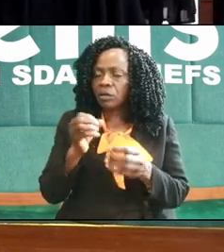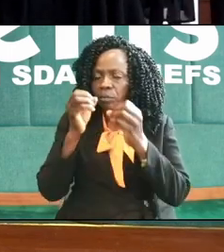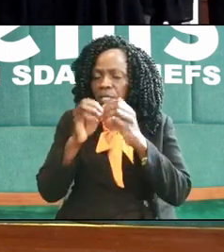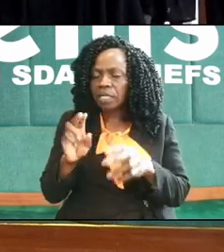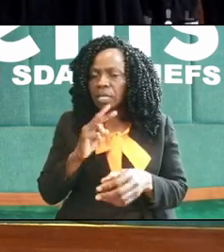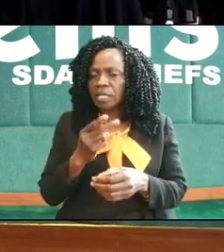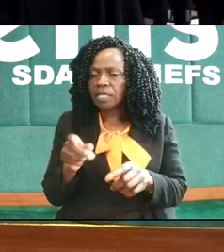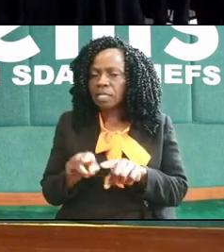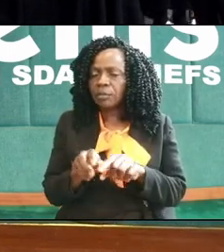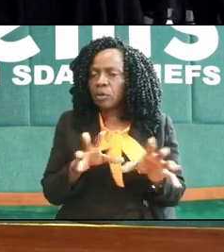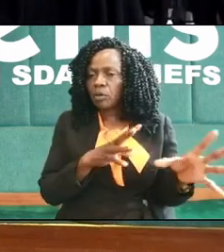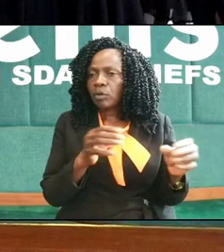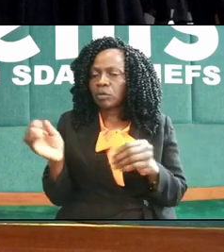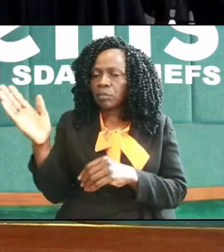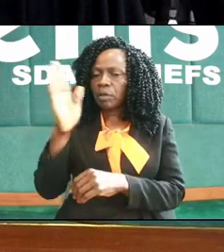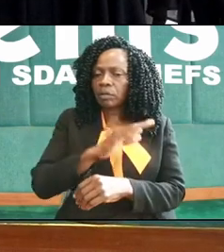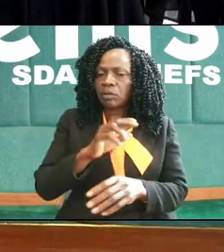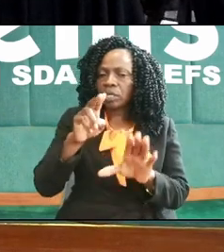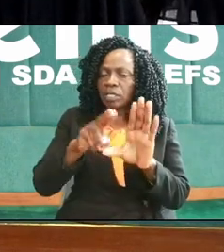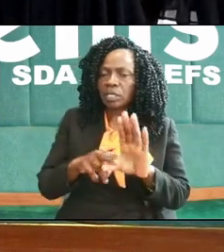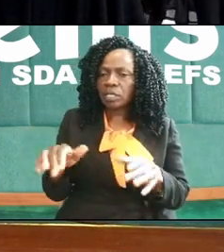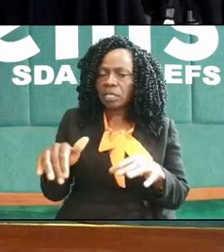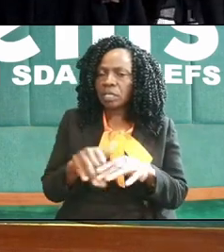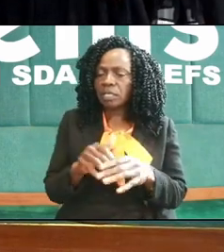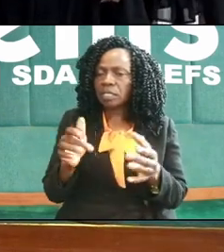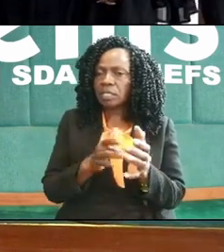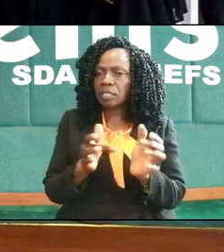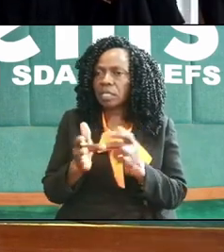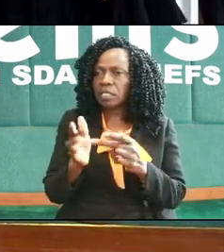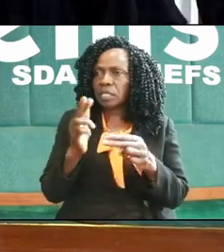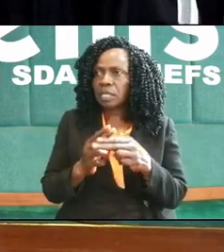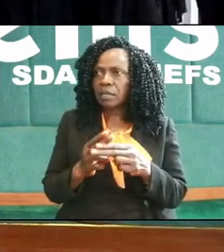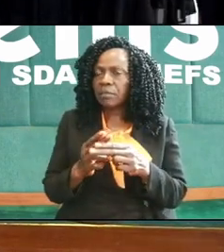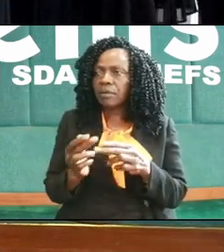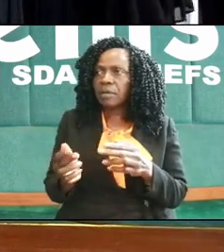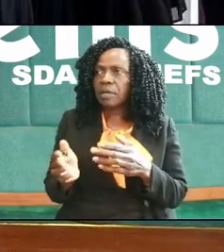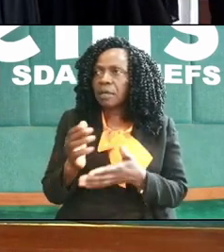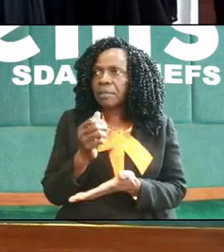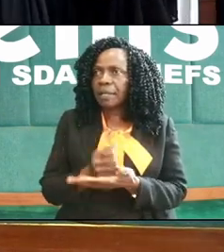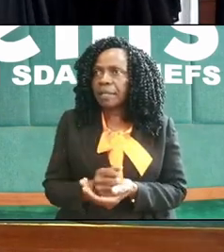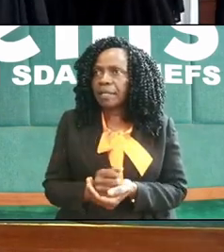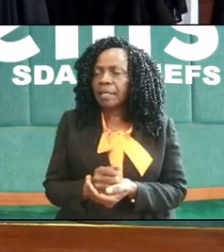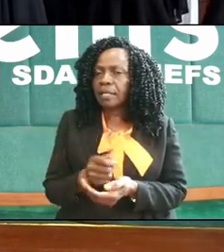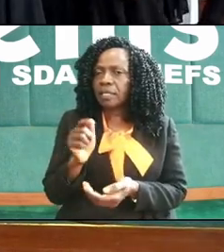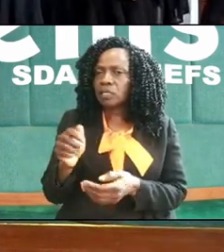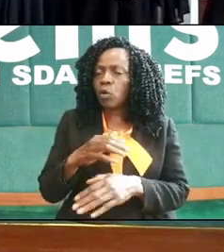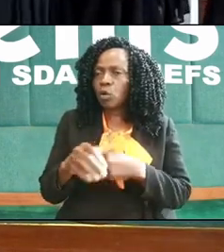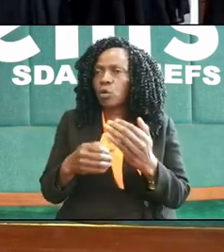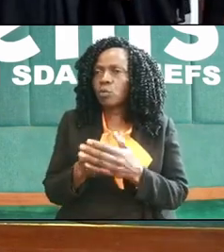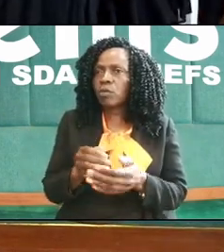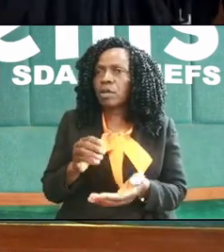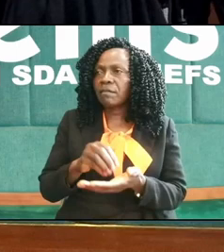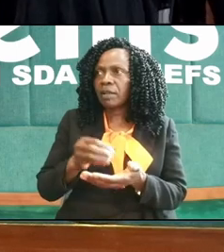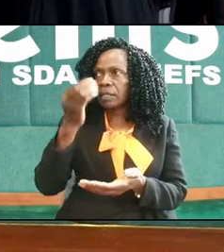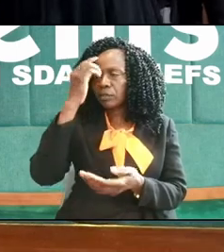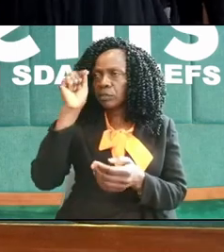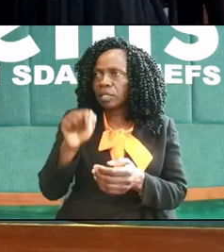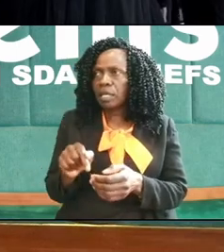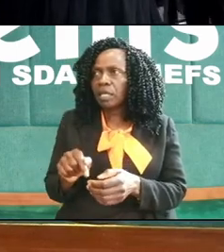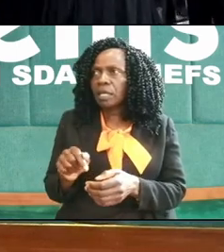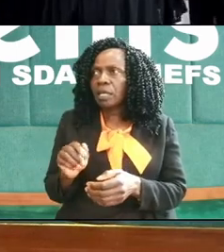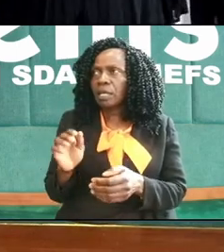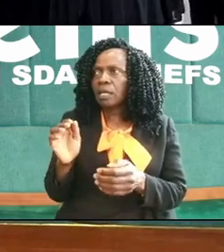back to our seats. In Jesus' name we pray. Amen. That is all we have for you today from the YMC.